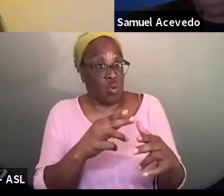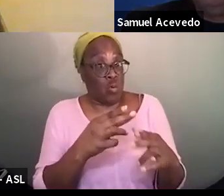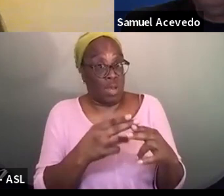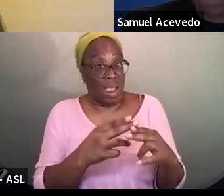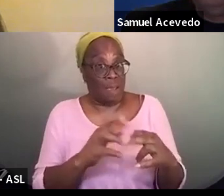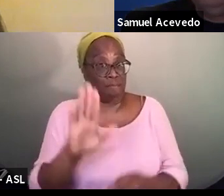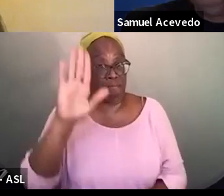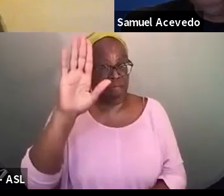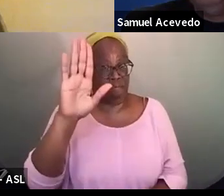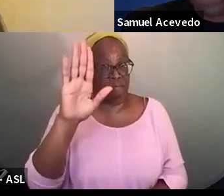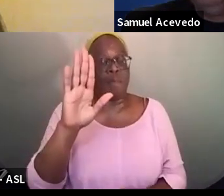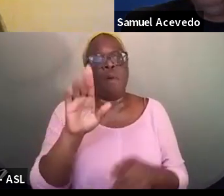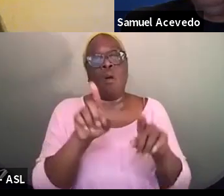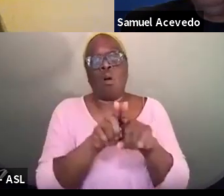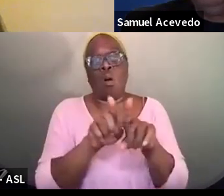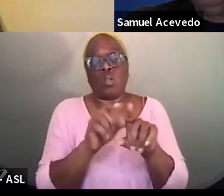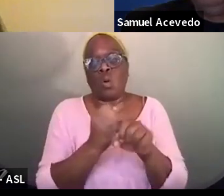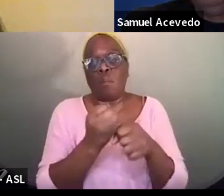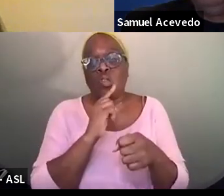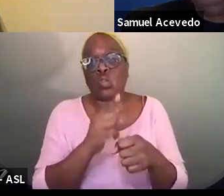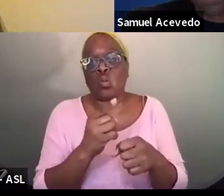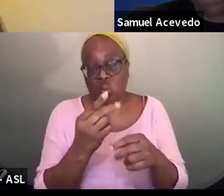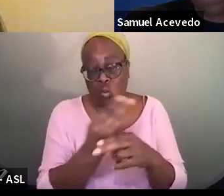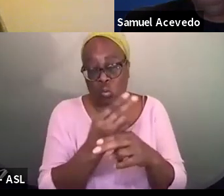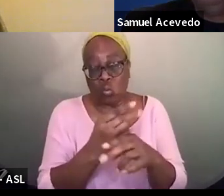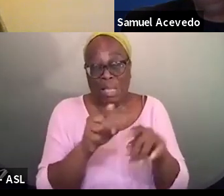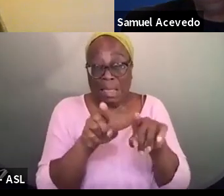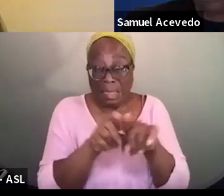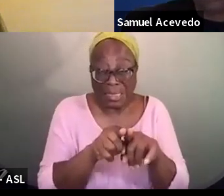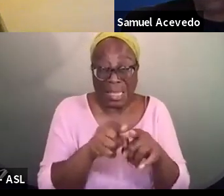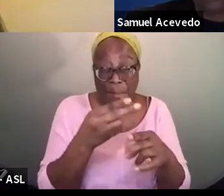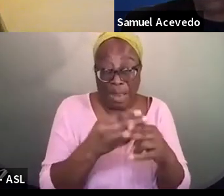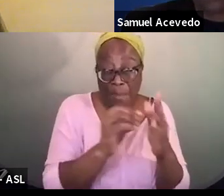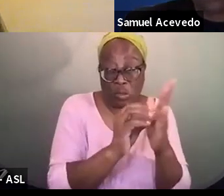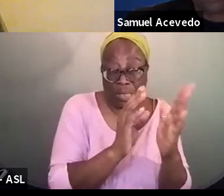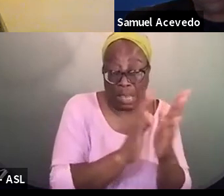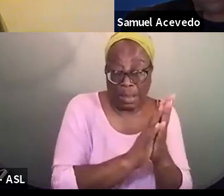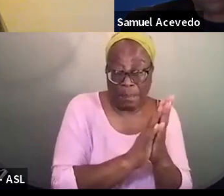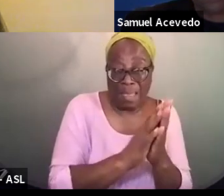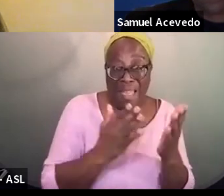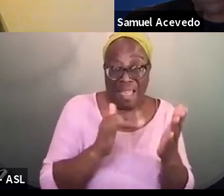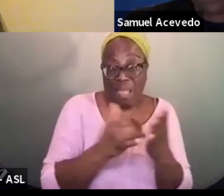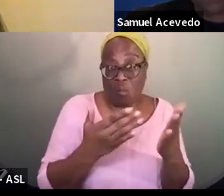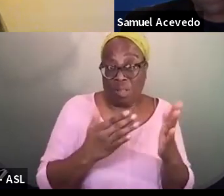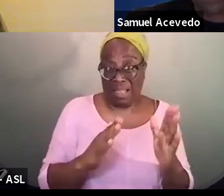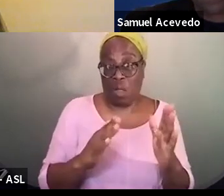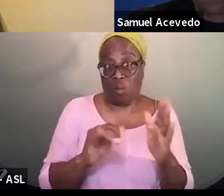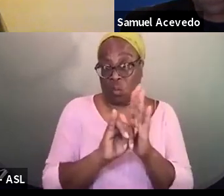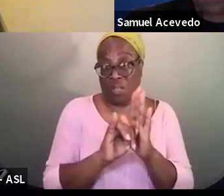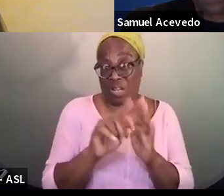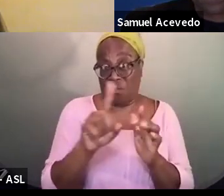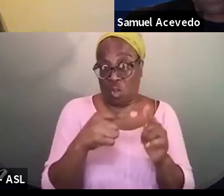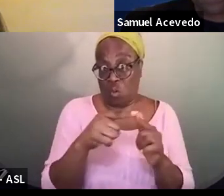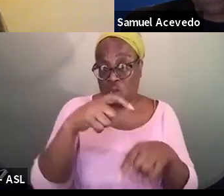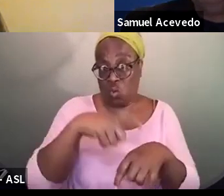you're signed into Zoom with the same name you used to sign up for public comment. That will allow us to identify you when it's your turn to testify. I